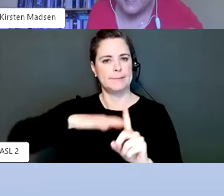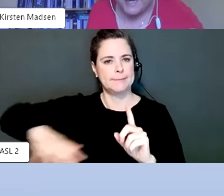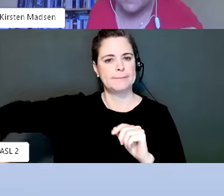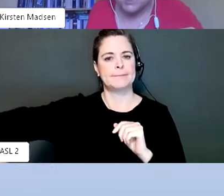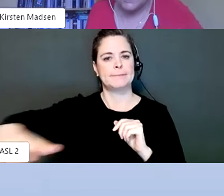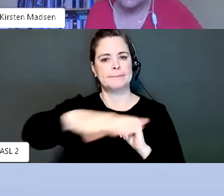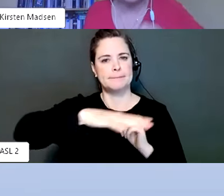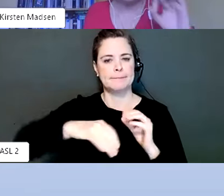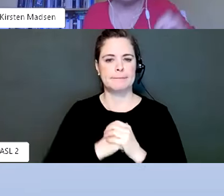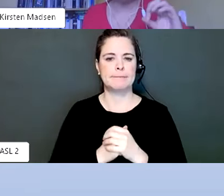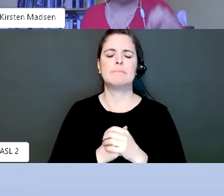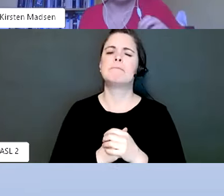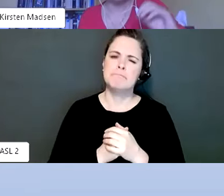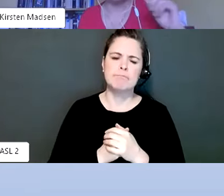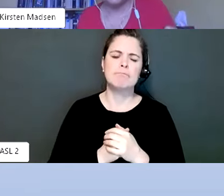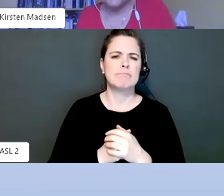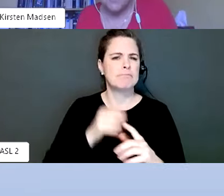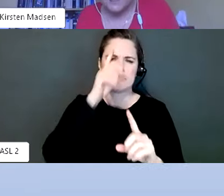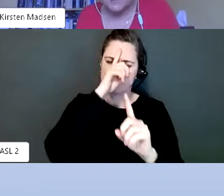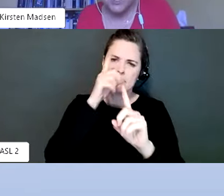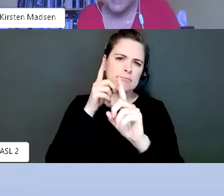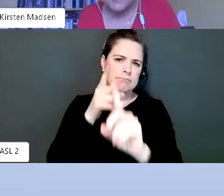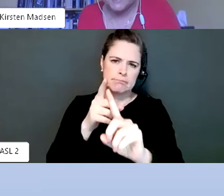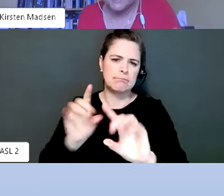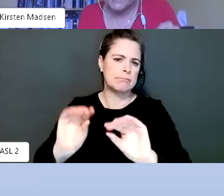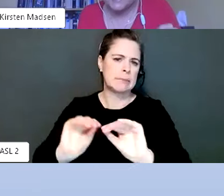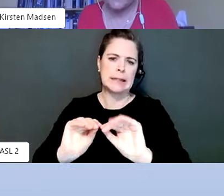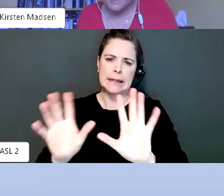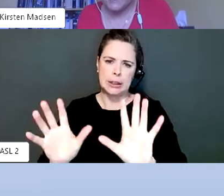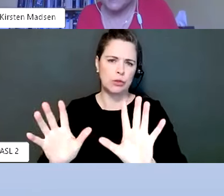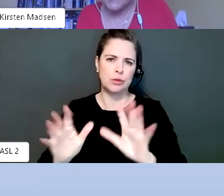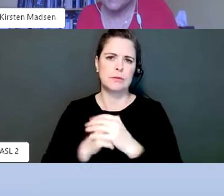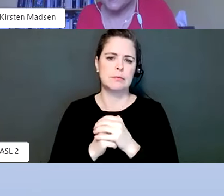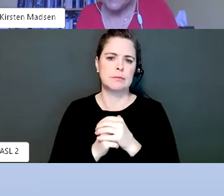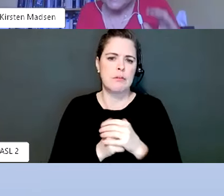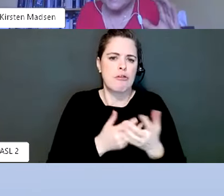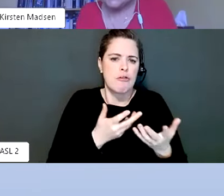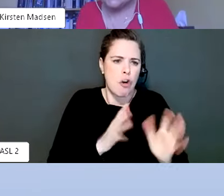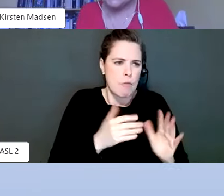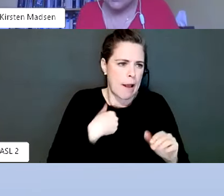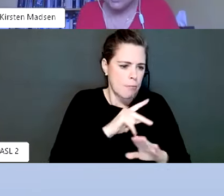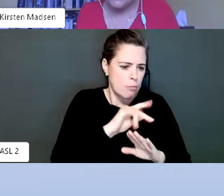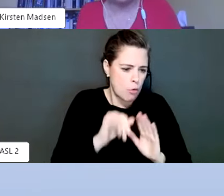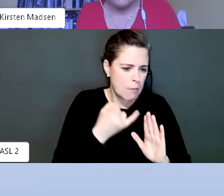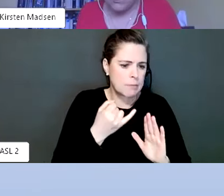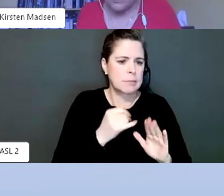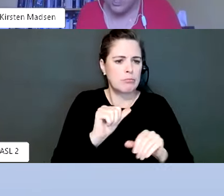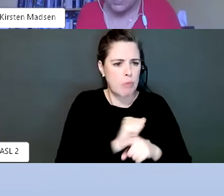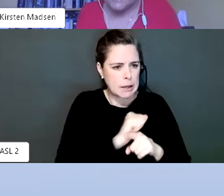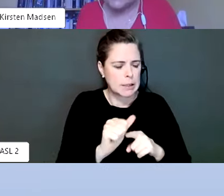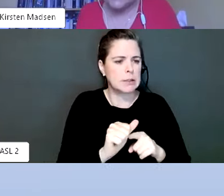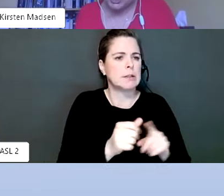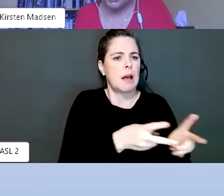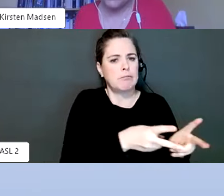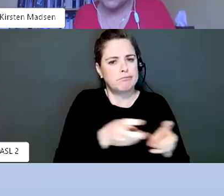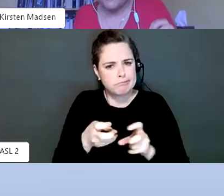the aims are, that it builds on existing best practice and activity ideas. This is in line with our